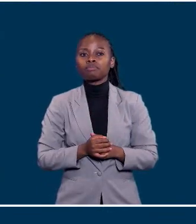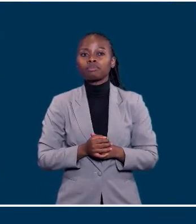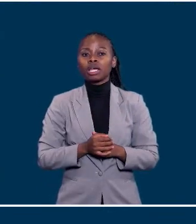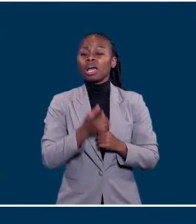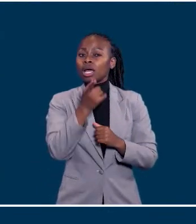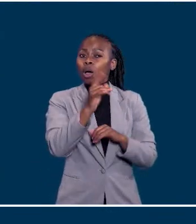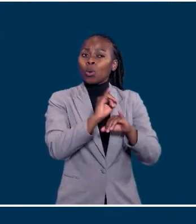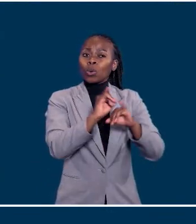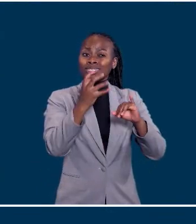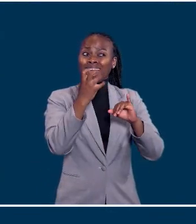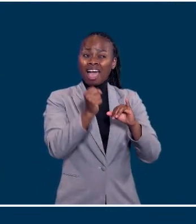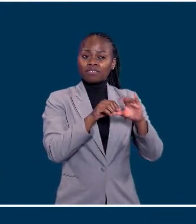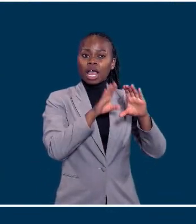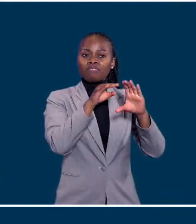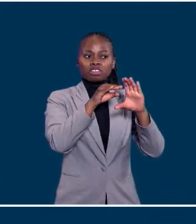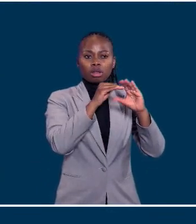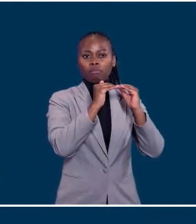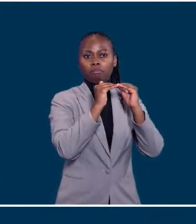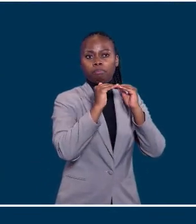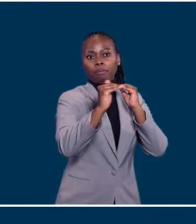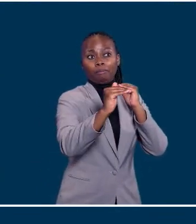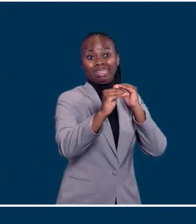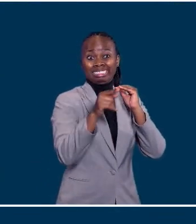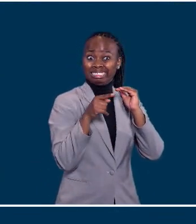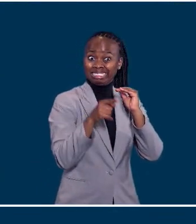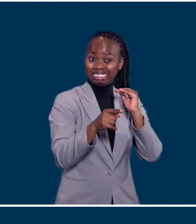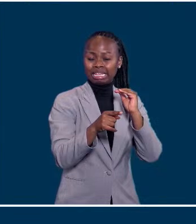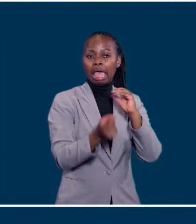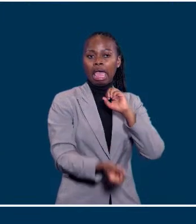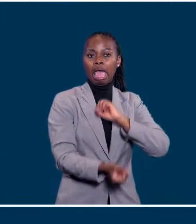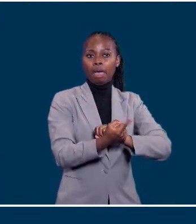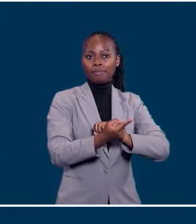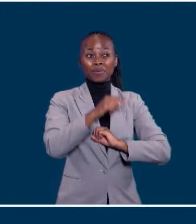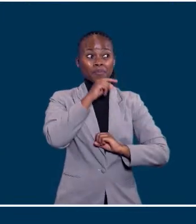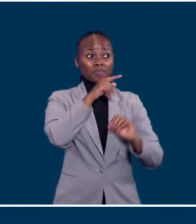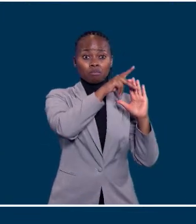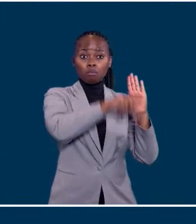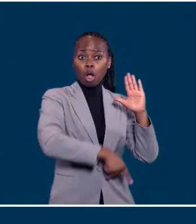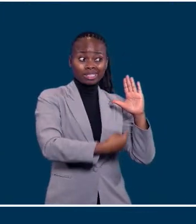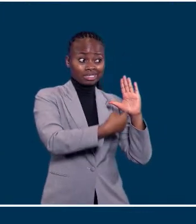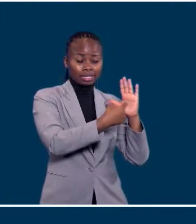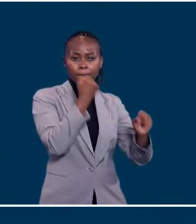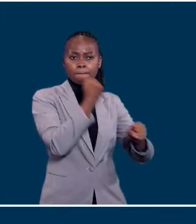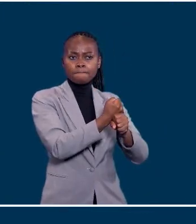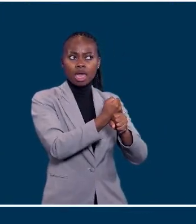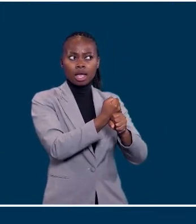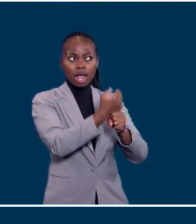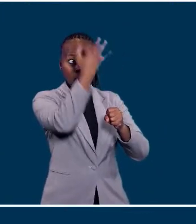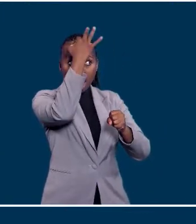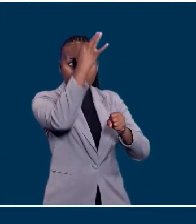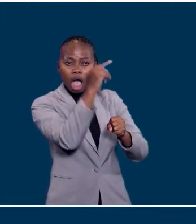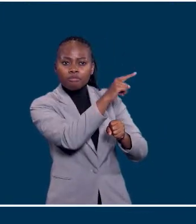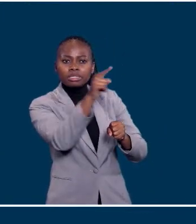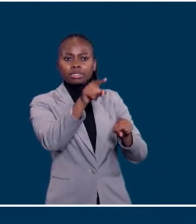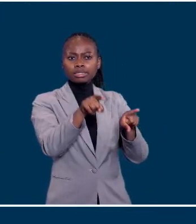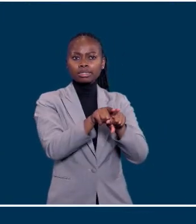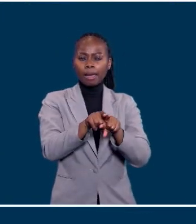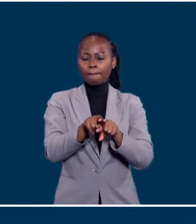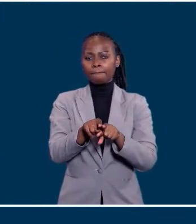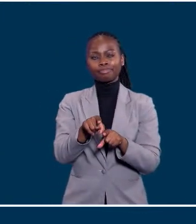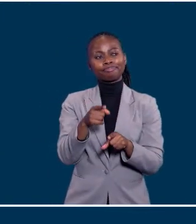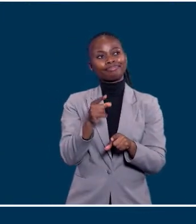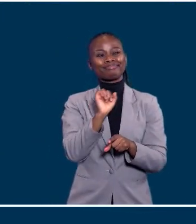and stagflation is a set of conditions in which the policy path that governments and central banks need to embark